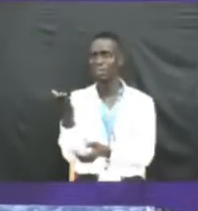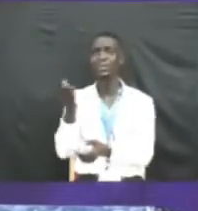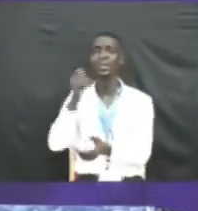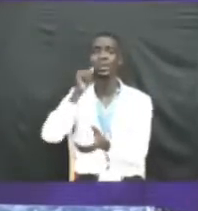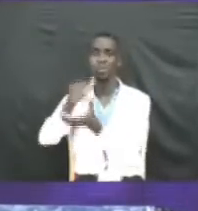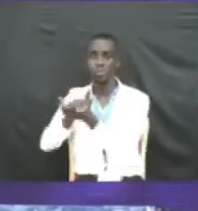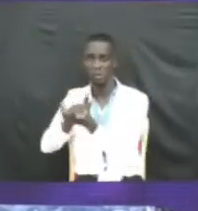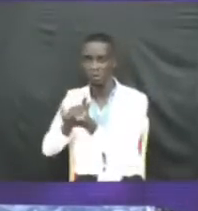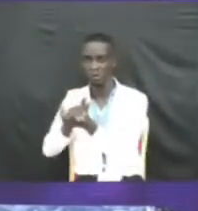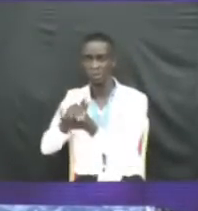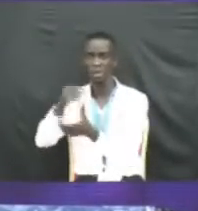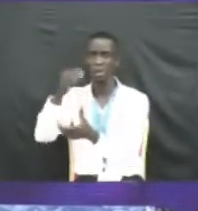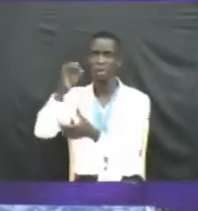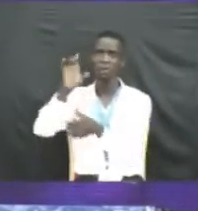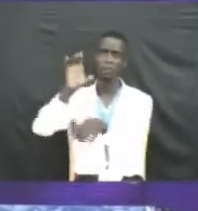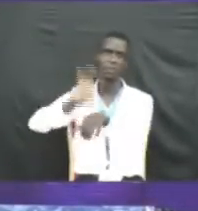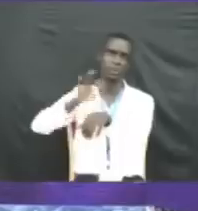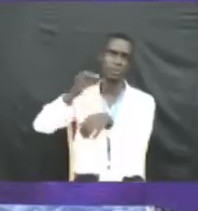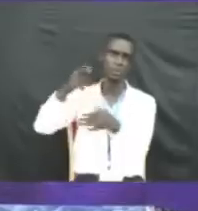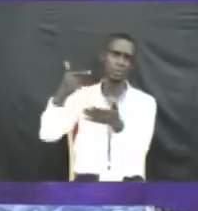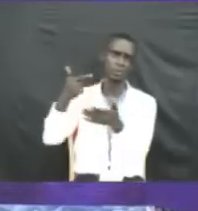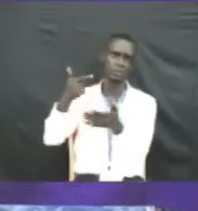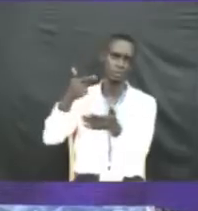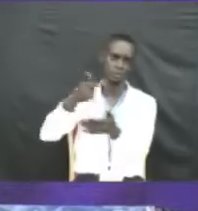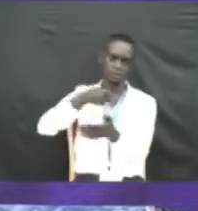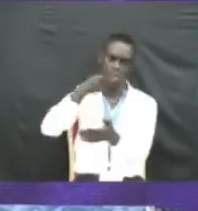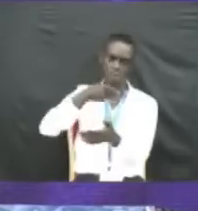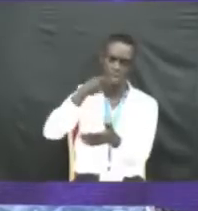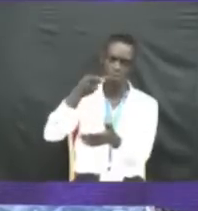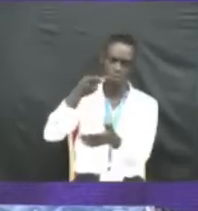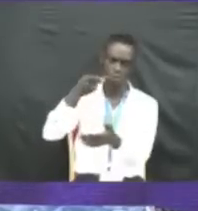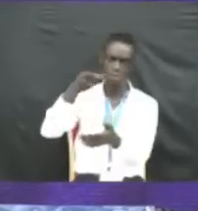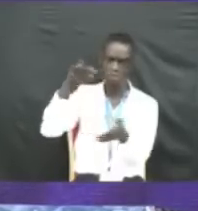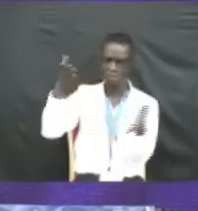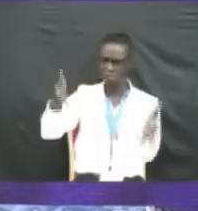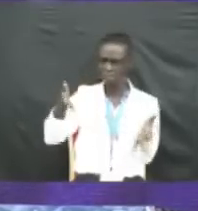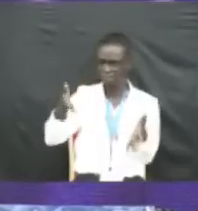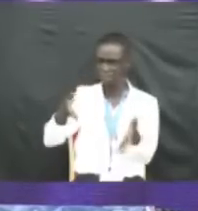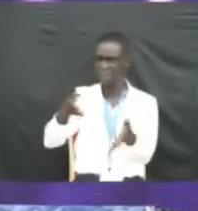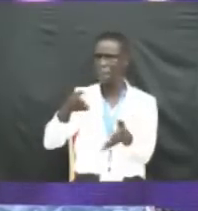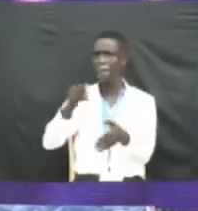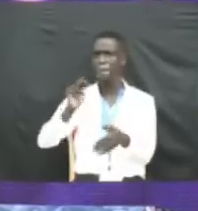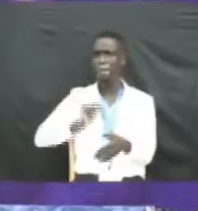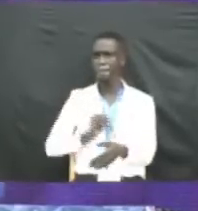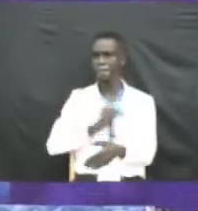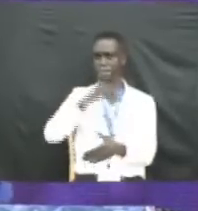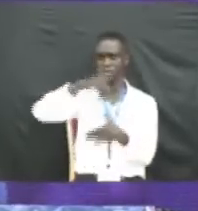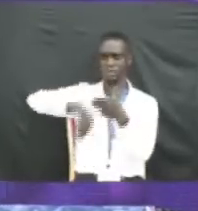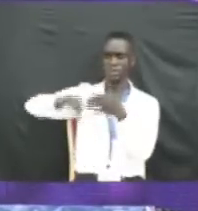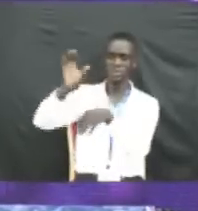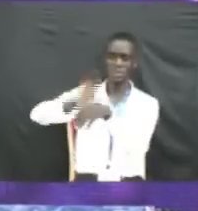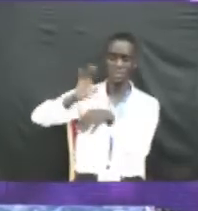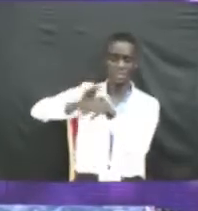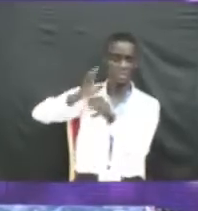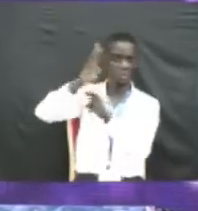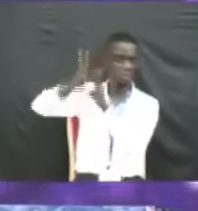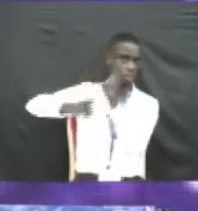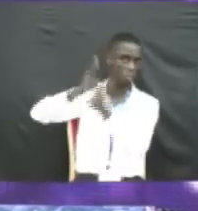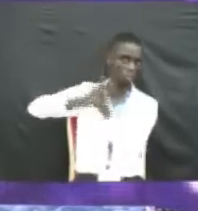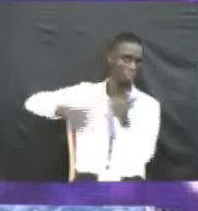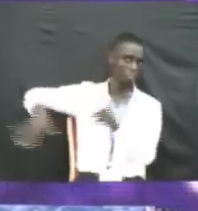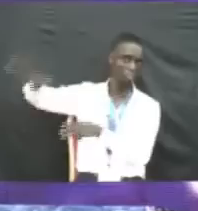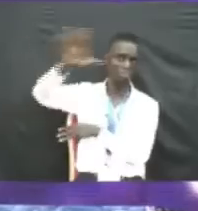wives of the Church of Pentecost here present. Members of the Church of Pentecost worldwide,